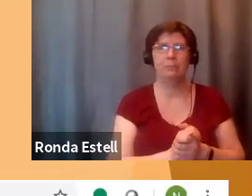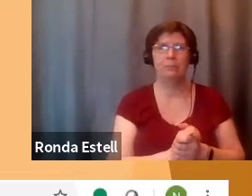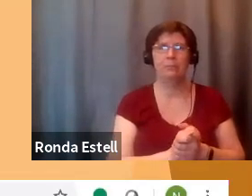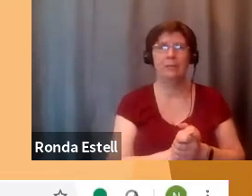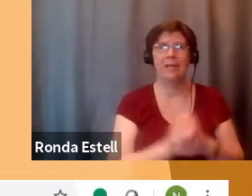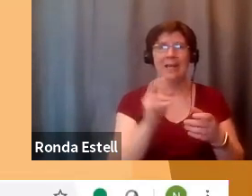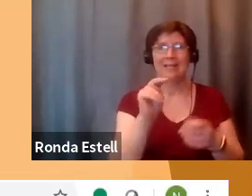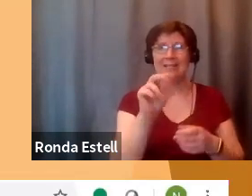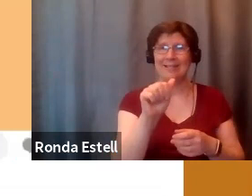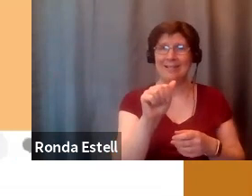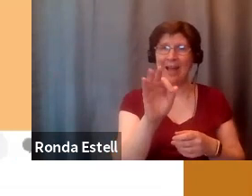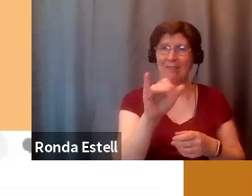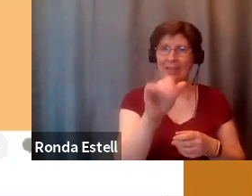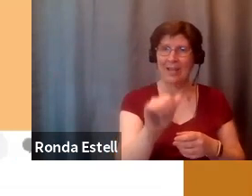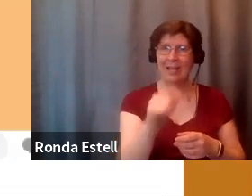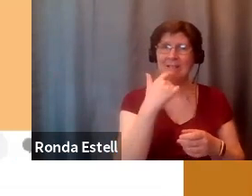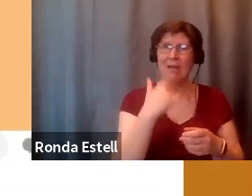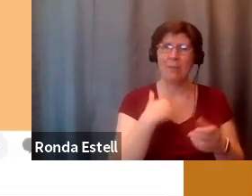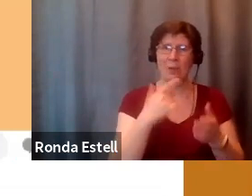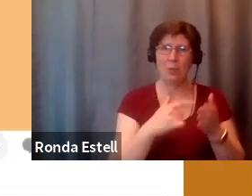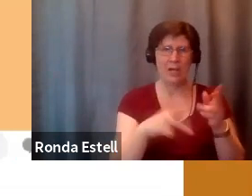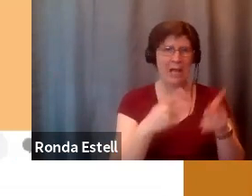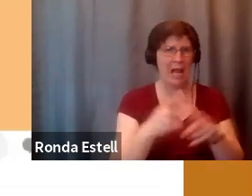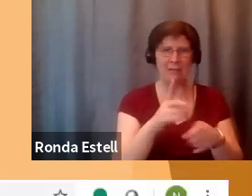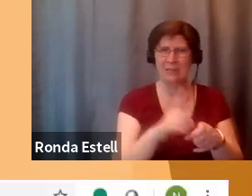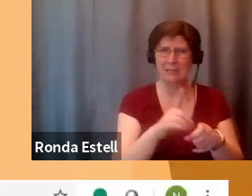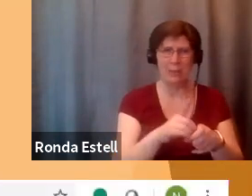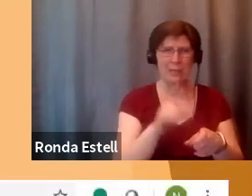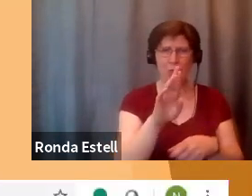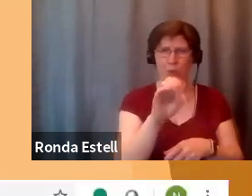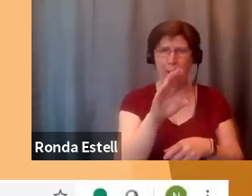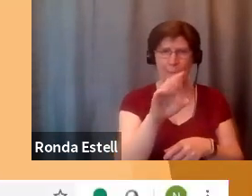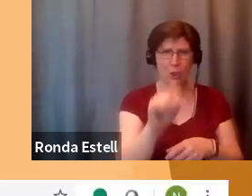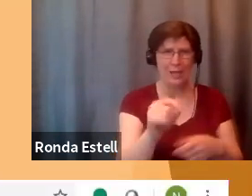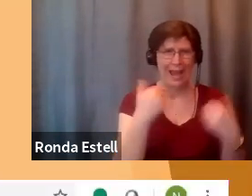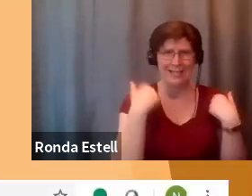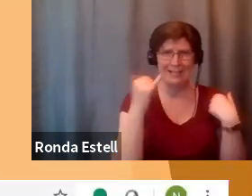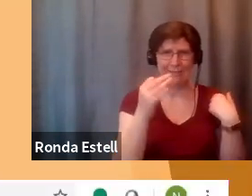Nafia, would you tell us what kind of disability he has if you know, please?